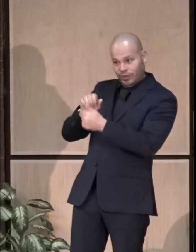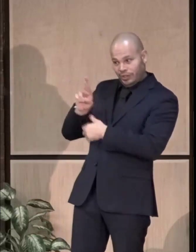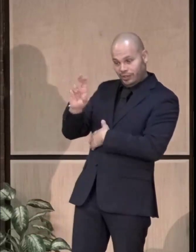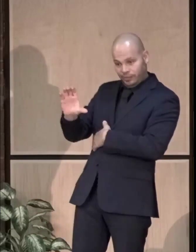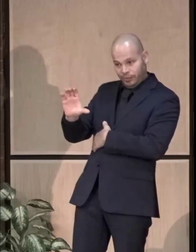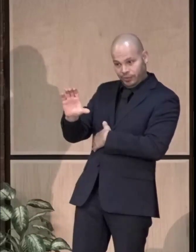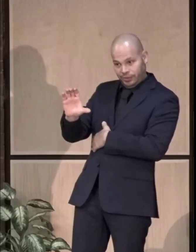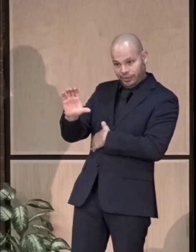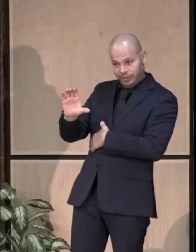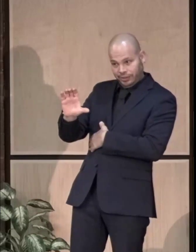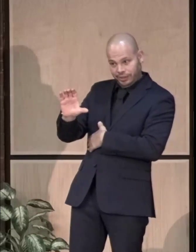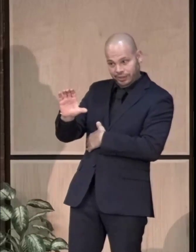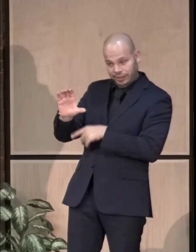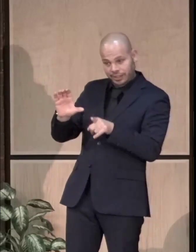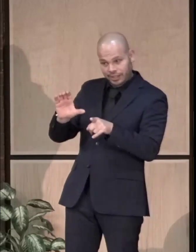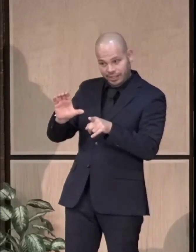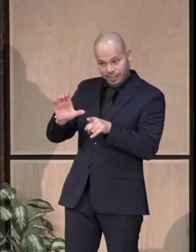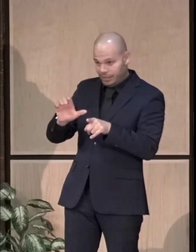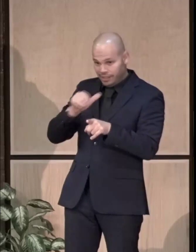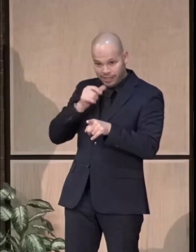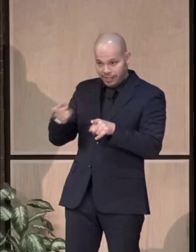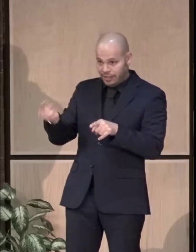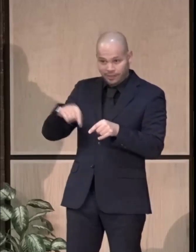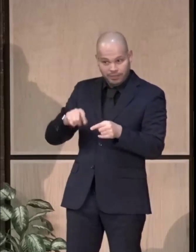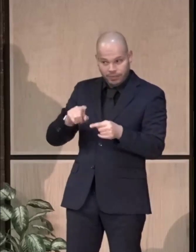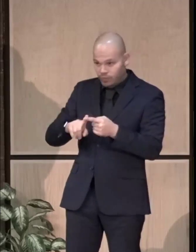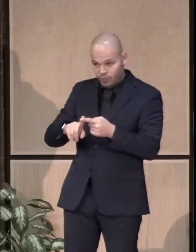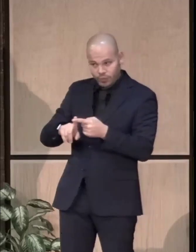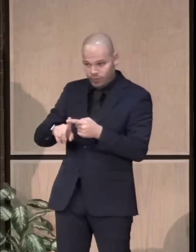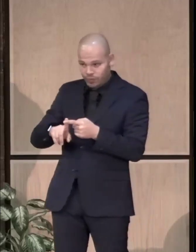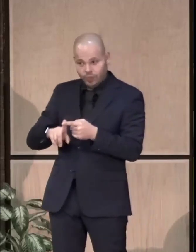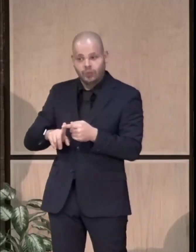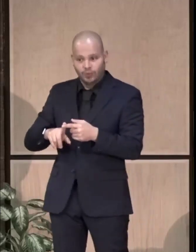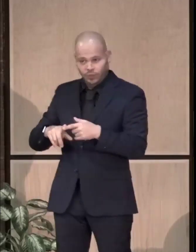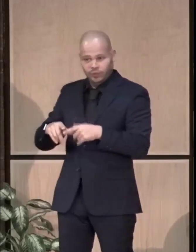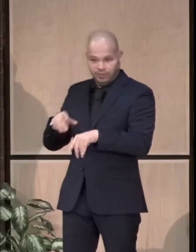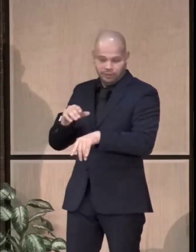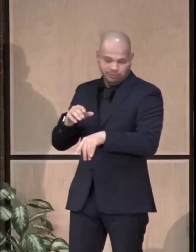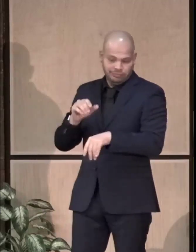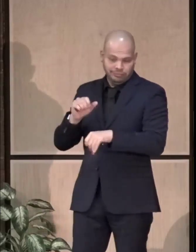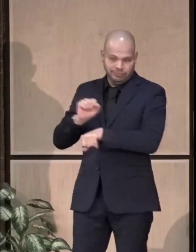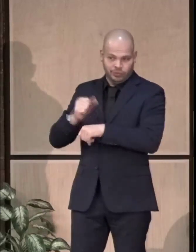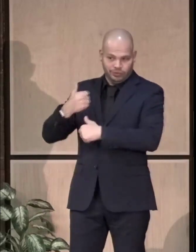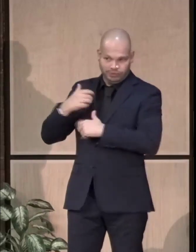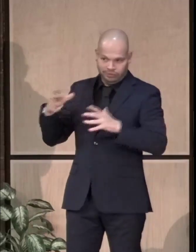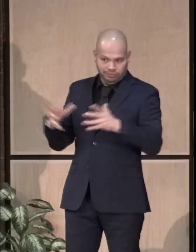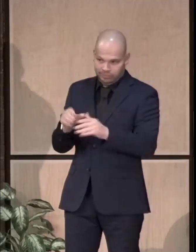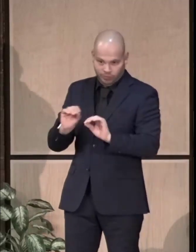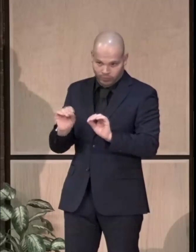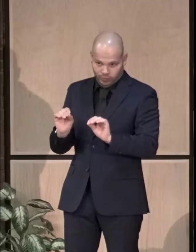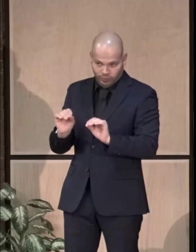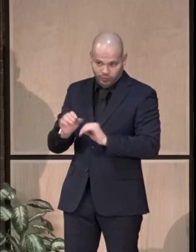battle assembly. Sergeant Carr did not indicate any threats. He mentioned